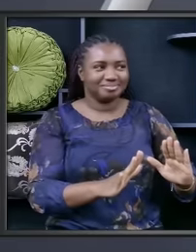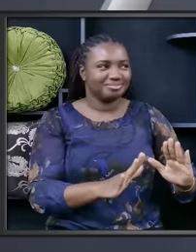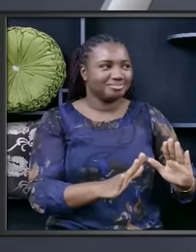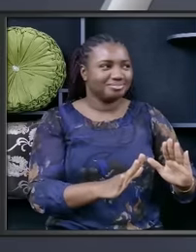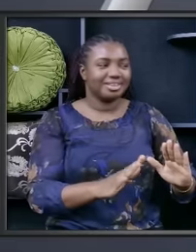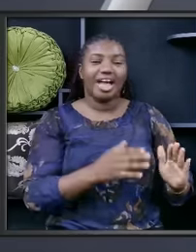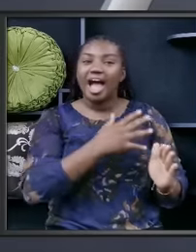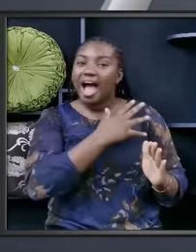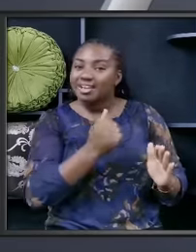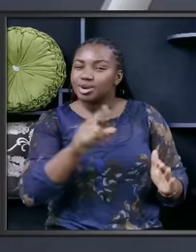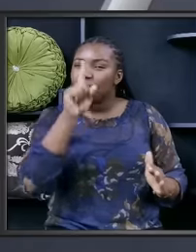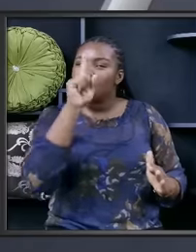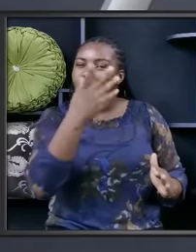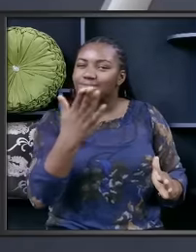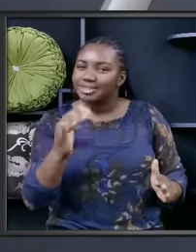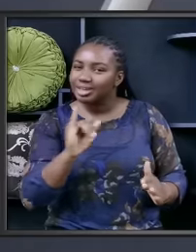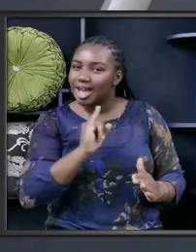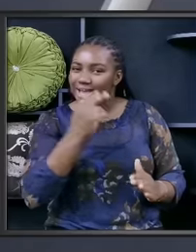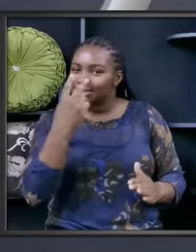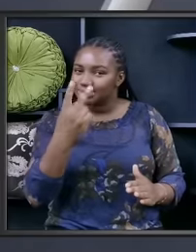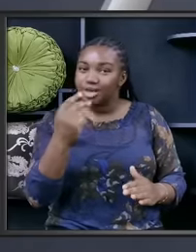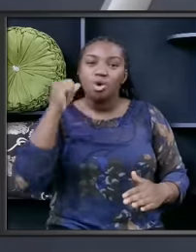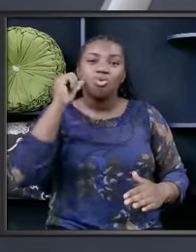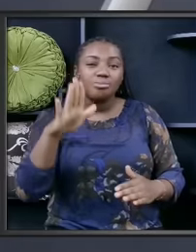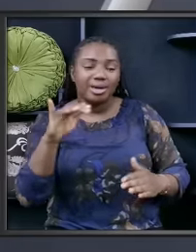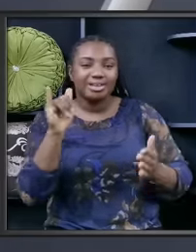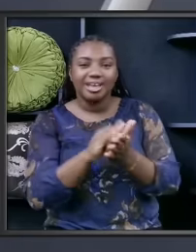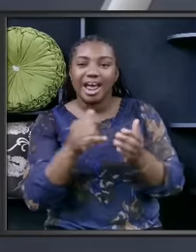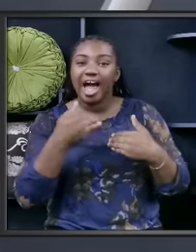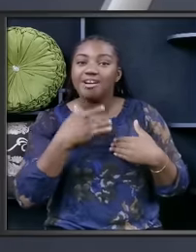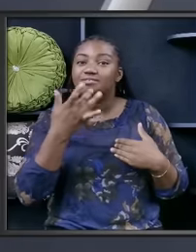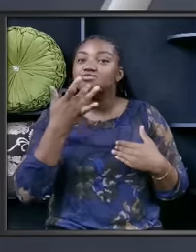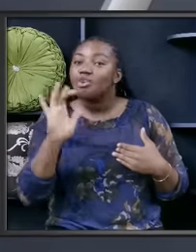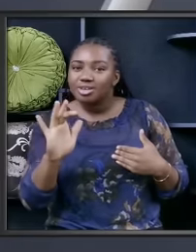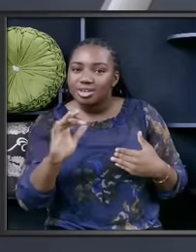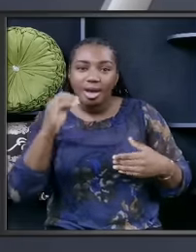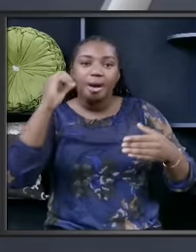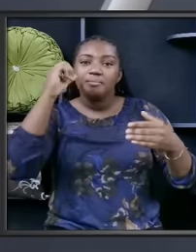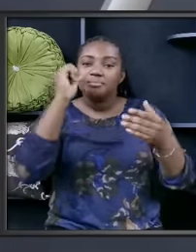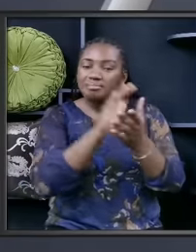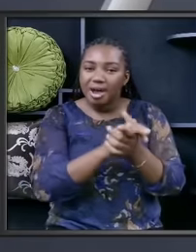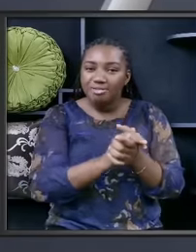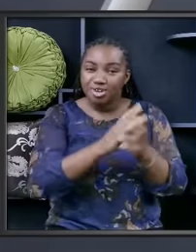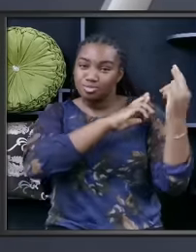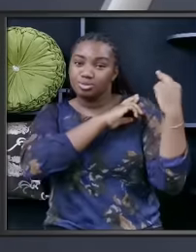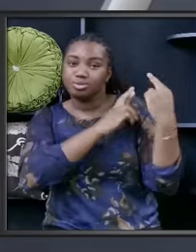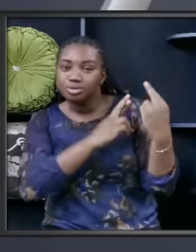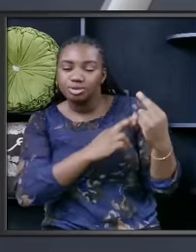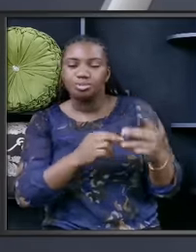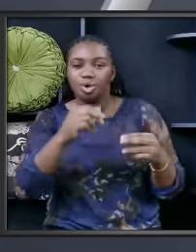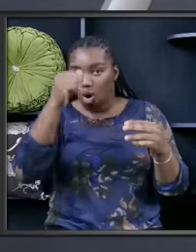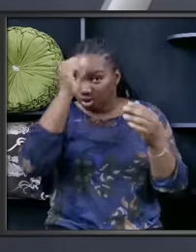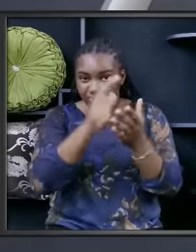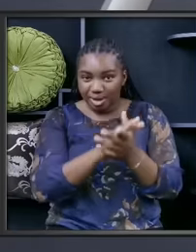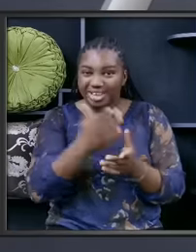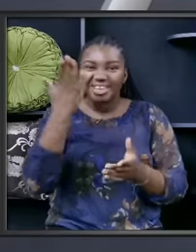true. And one thing where I notice, women we get luck, get marry responsible husbands. Now